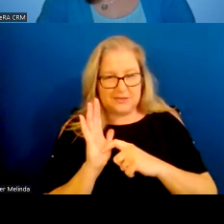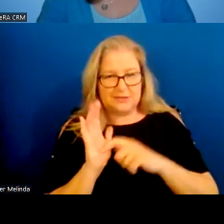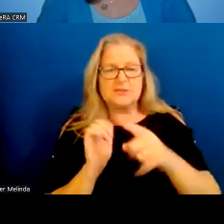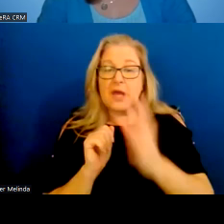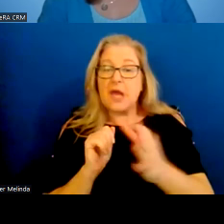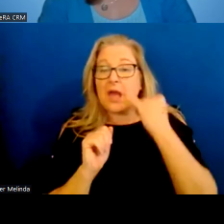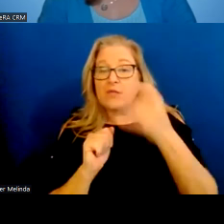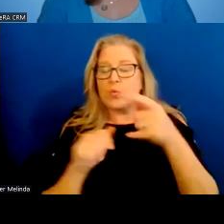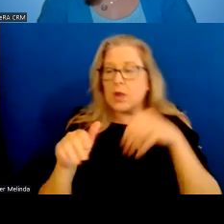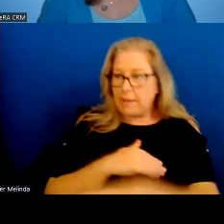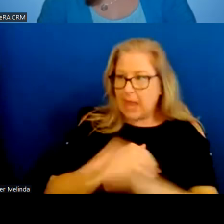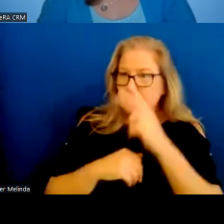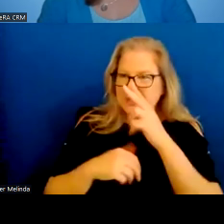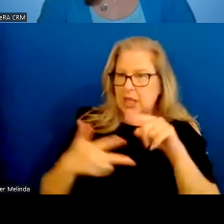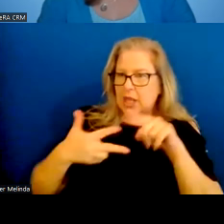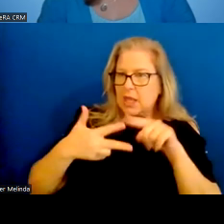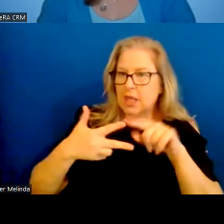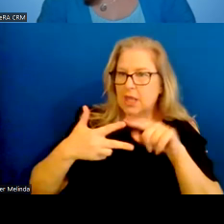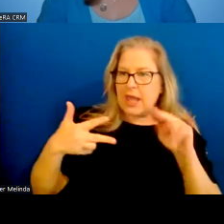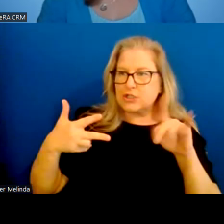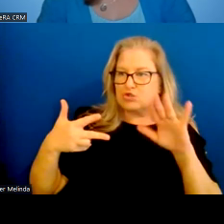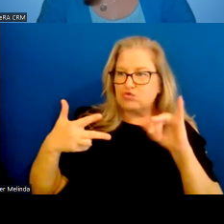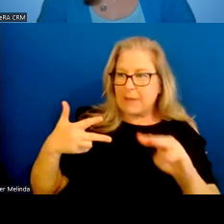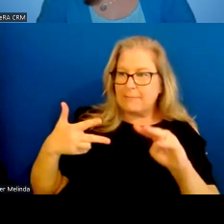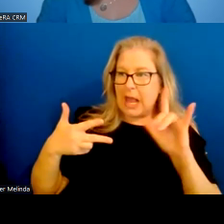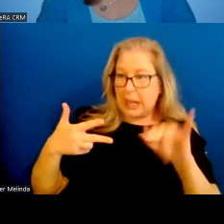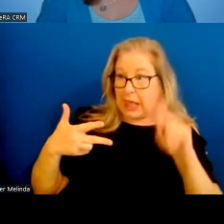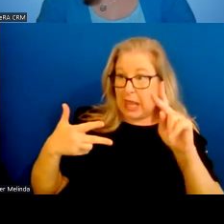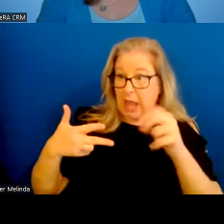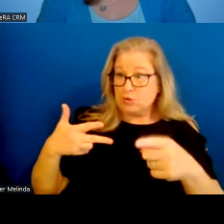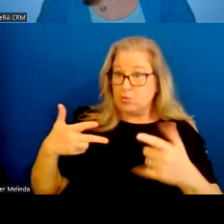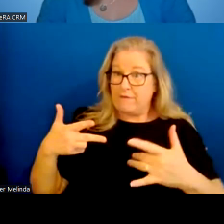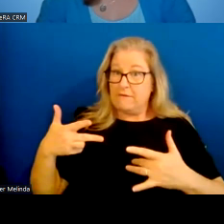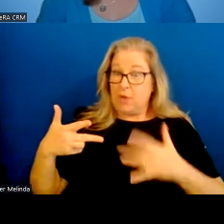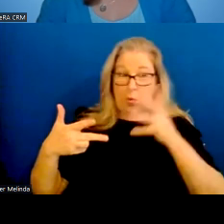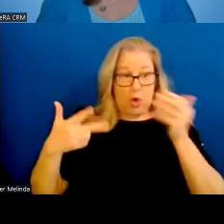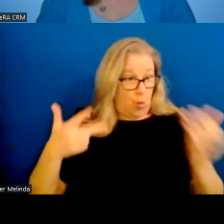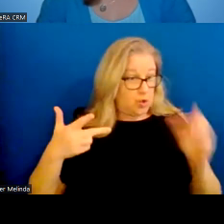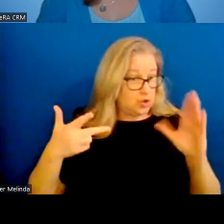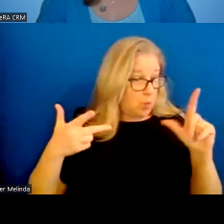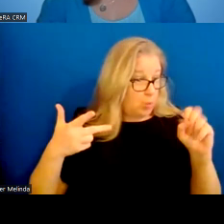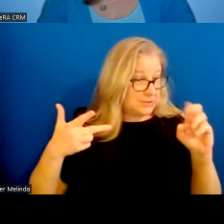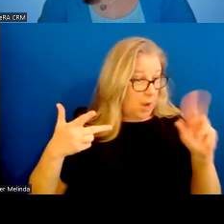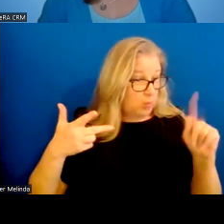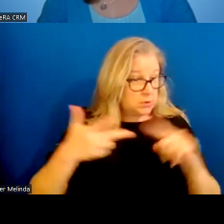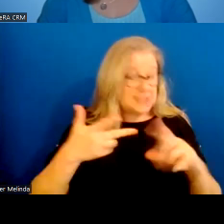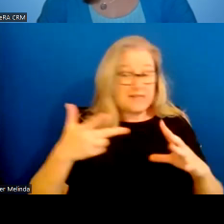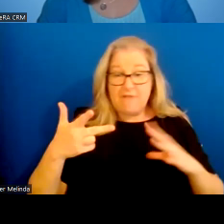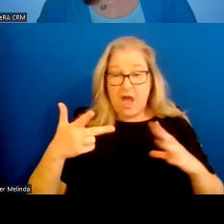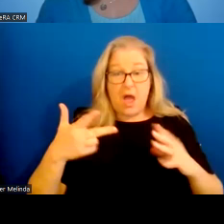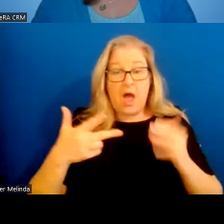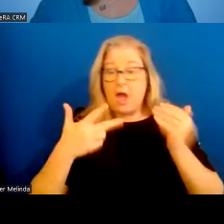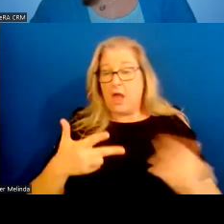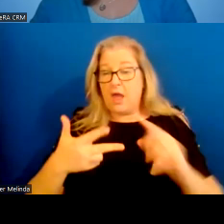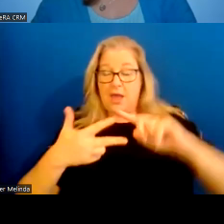coming in and you see an interim RPPR link and you feel that, and you're actually going to go into closeout, that's fine. Complete the interim